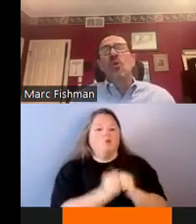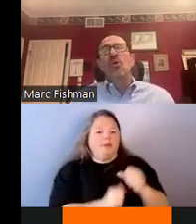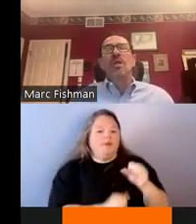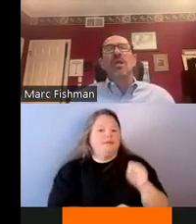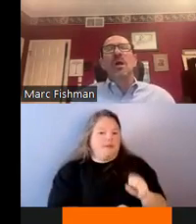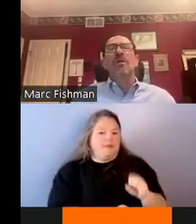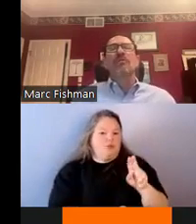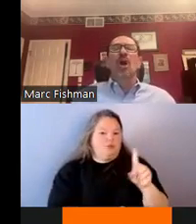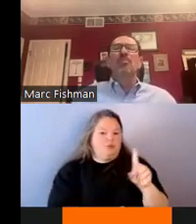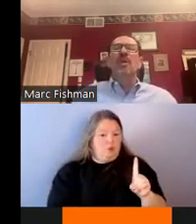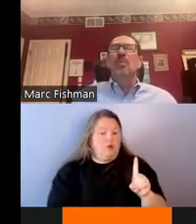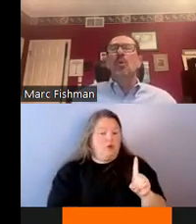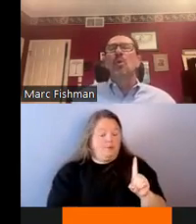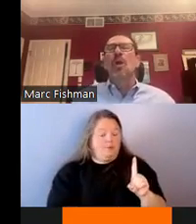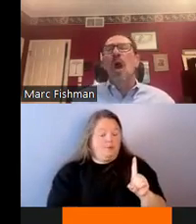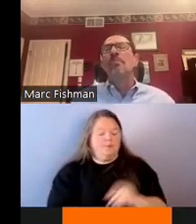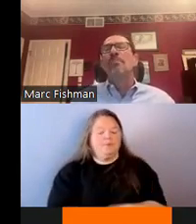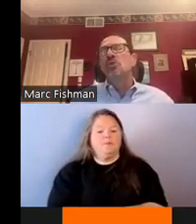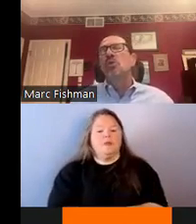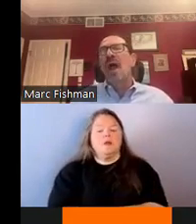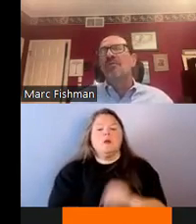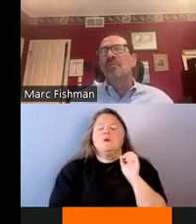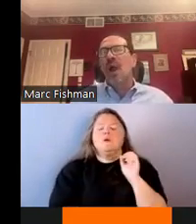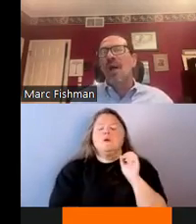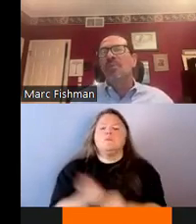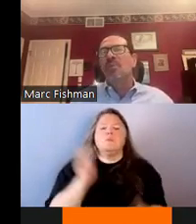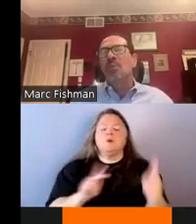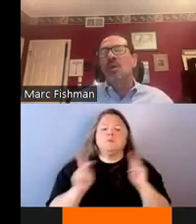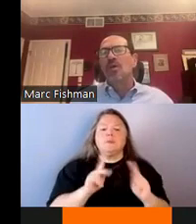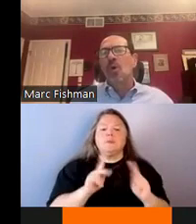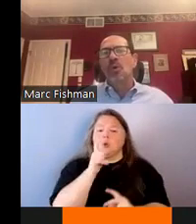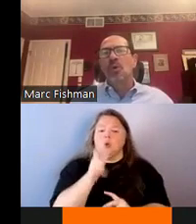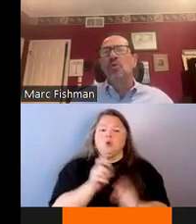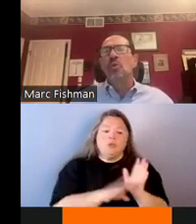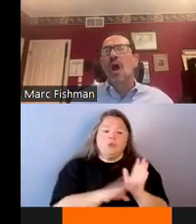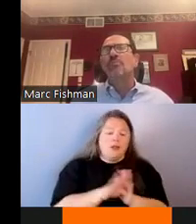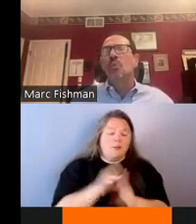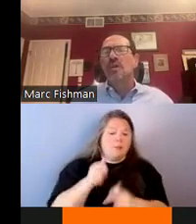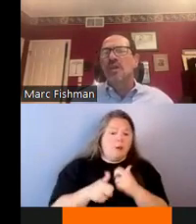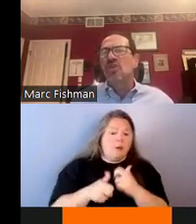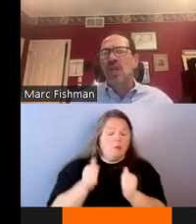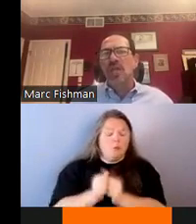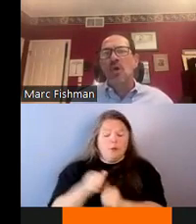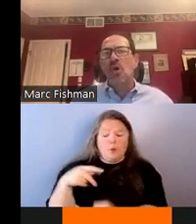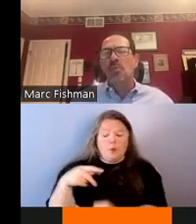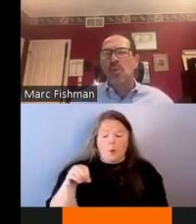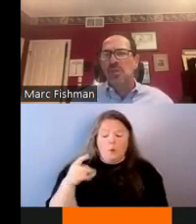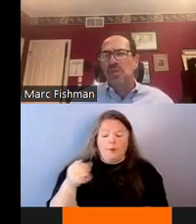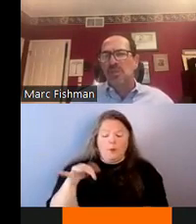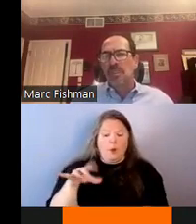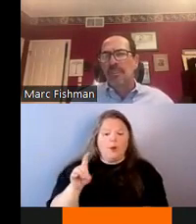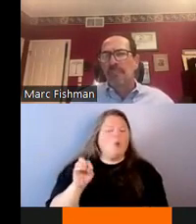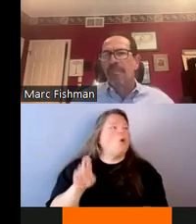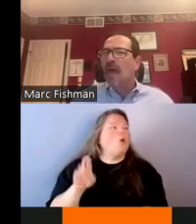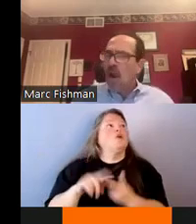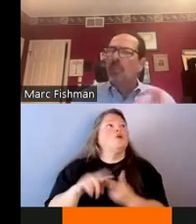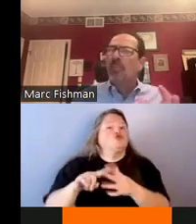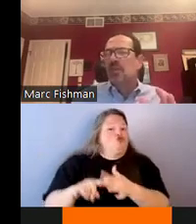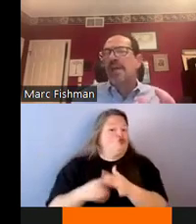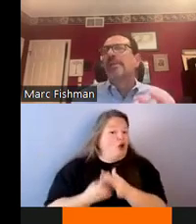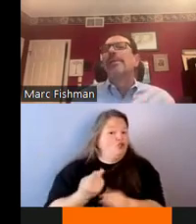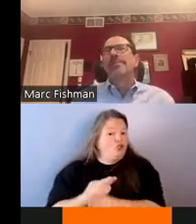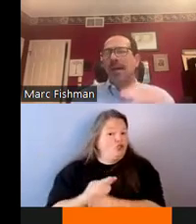vast majority of young people who come to have a problem with opioids, who come to initiate opioids,